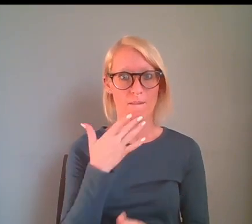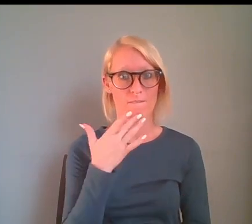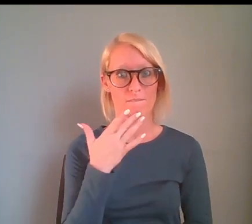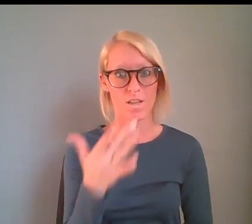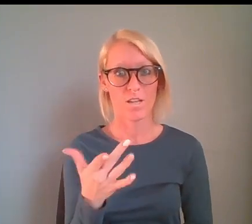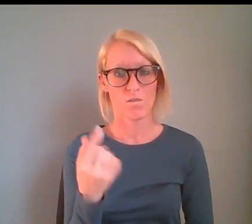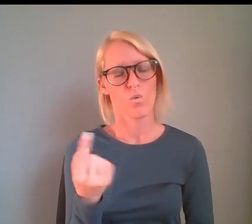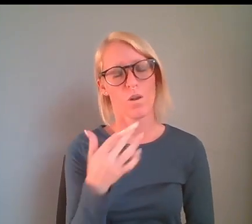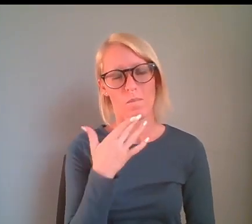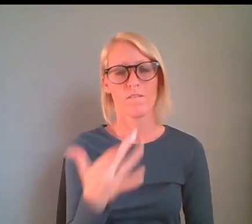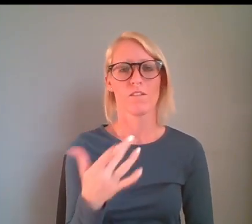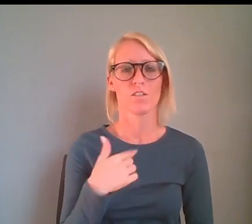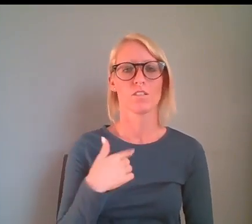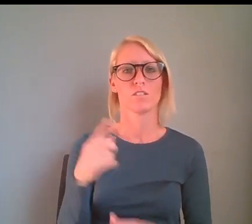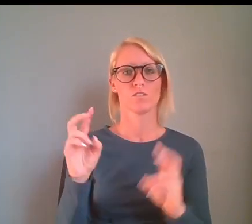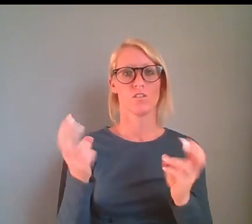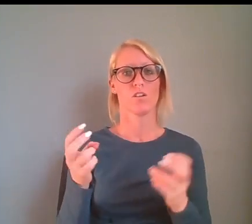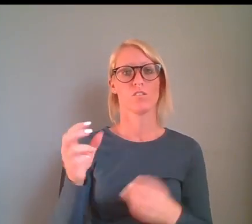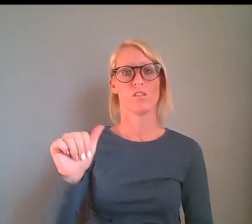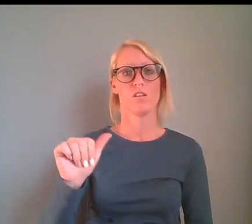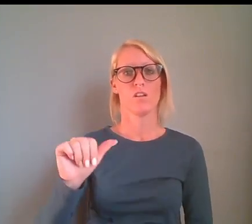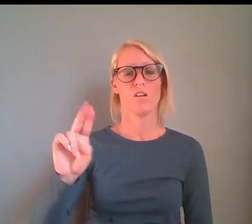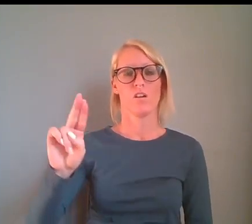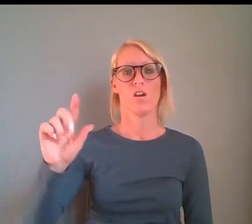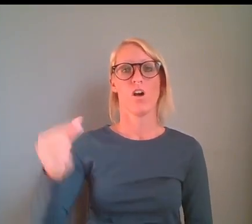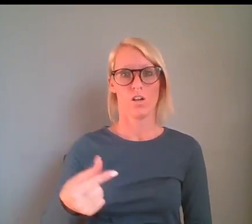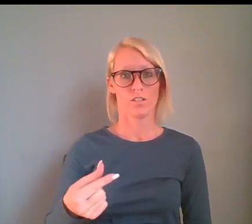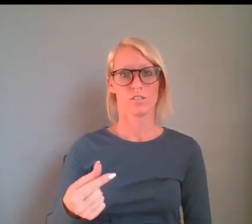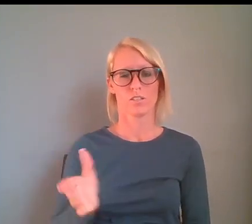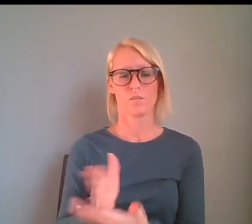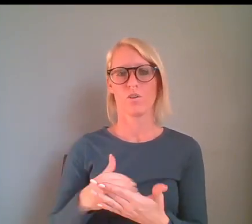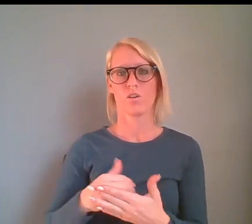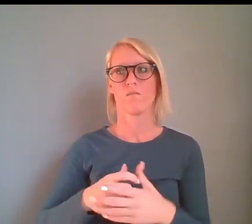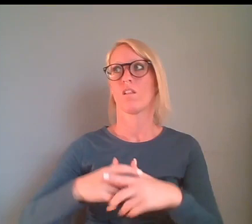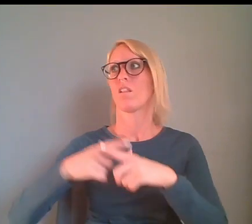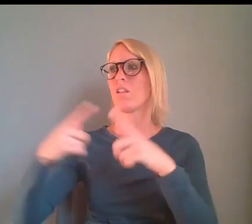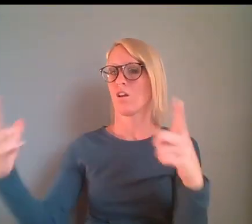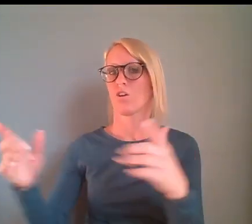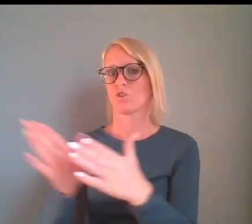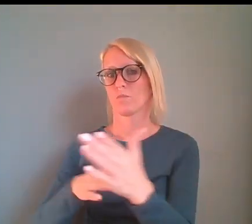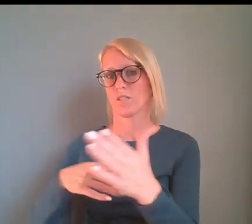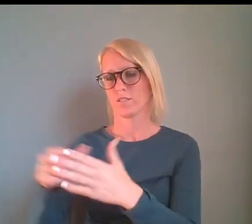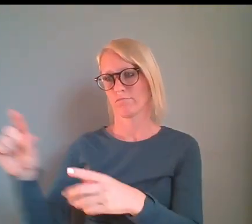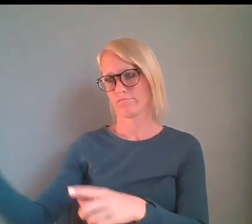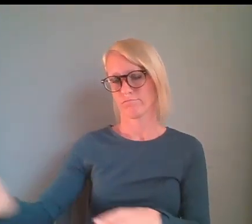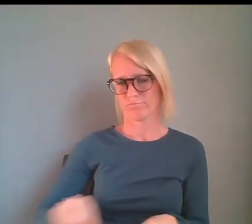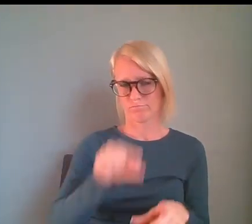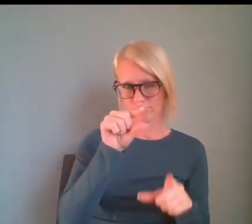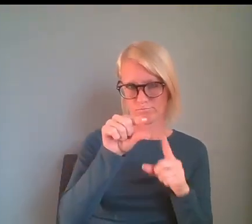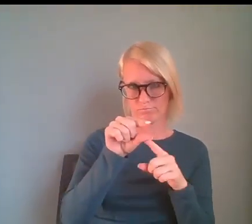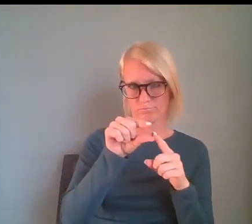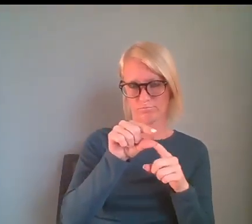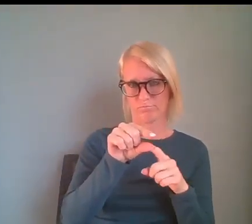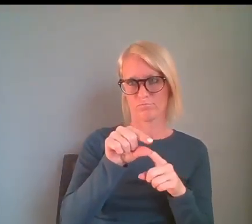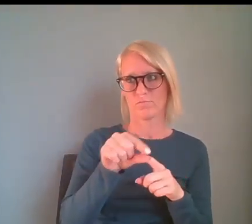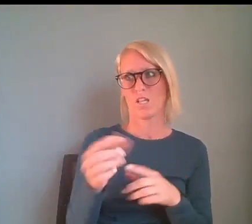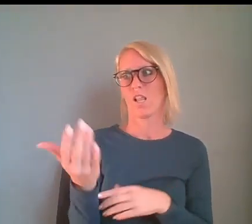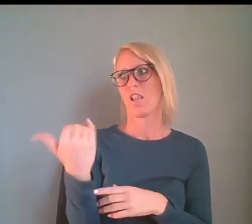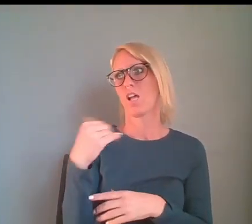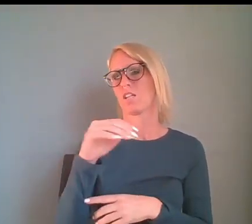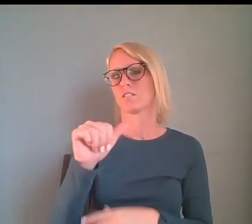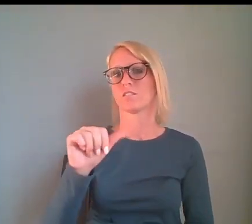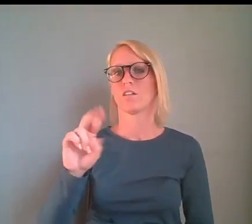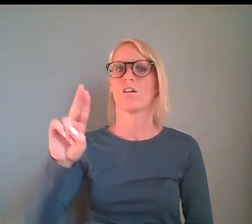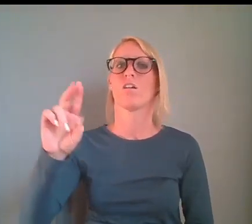is part of another large painting. This had to do with what we had last August, which was that horrible smoky weather